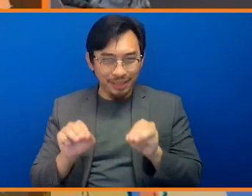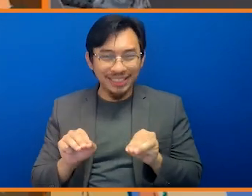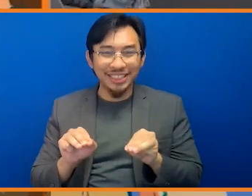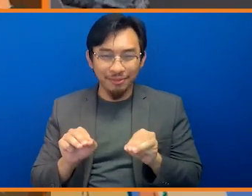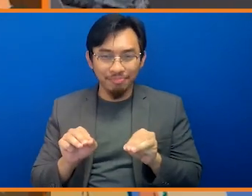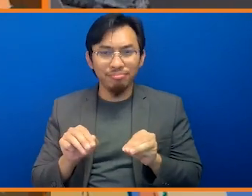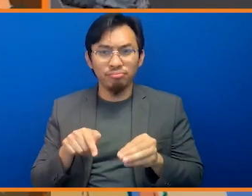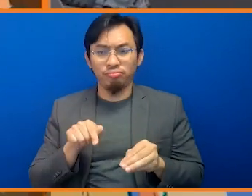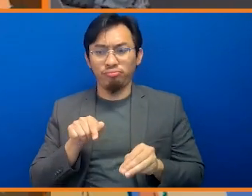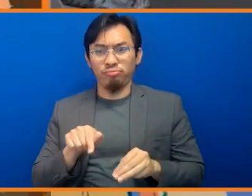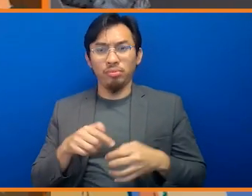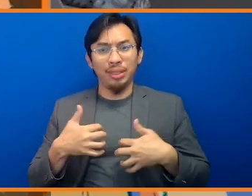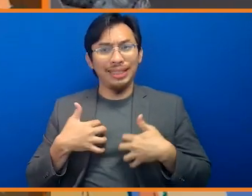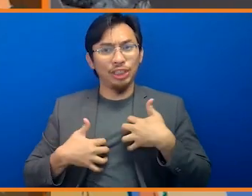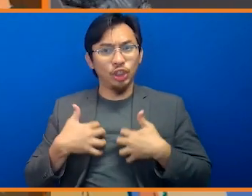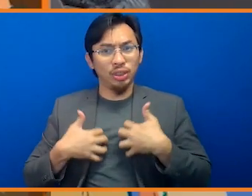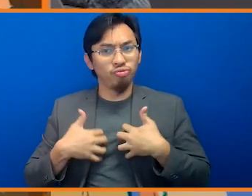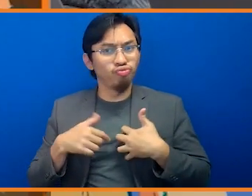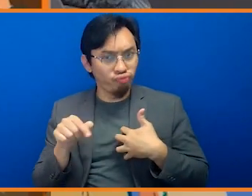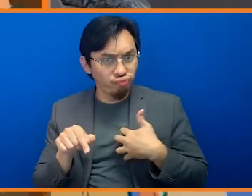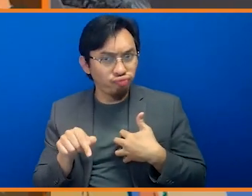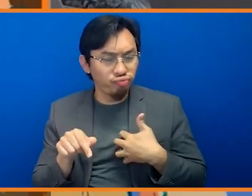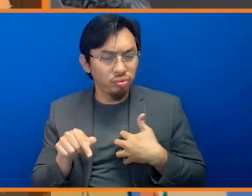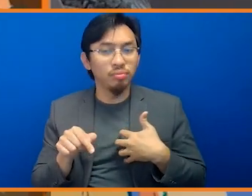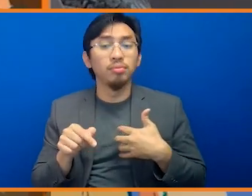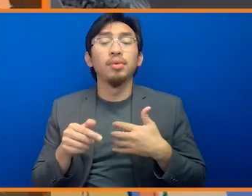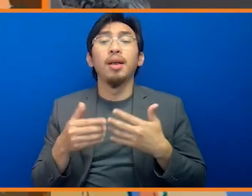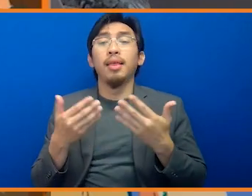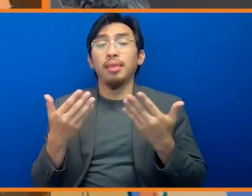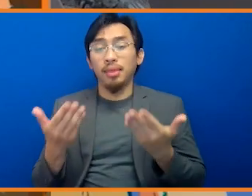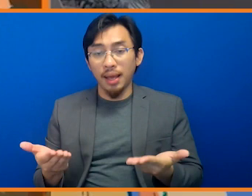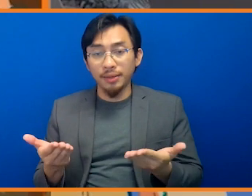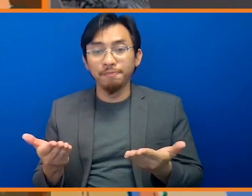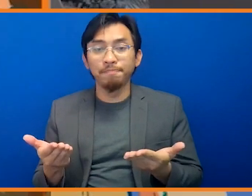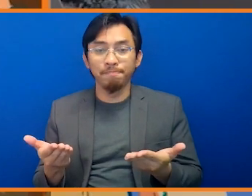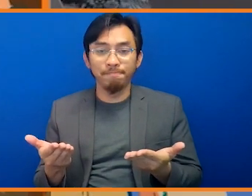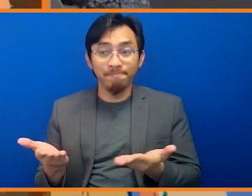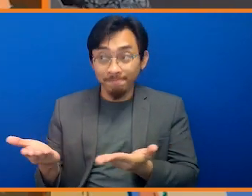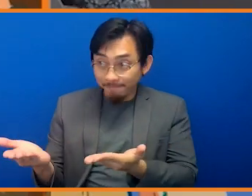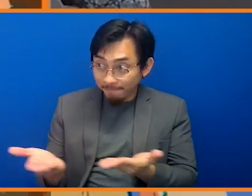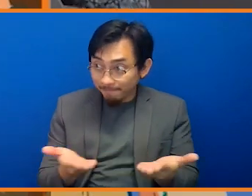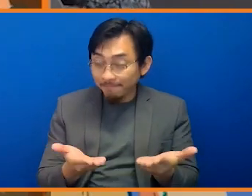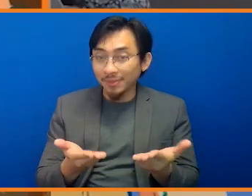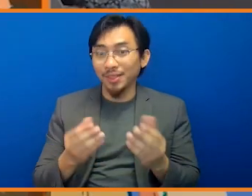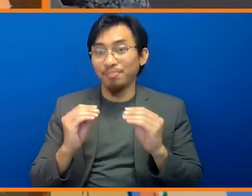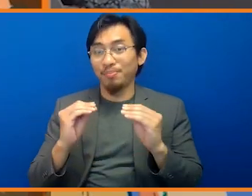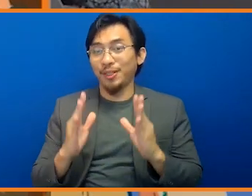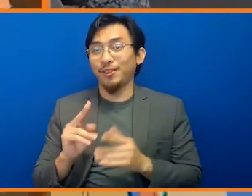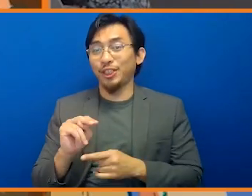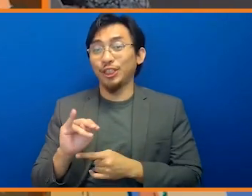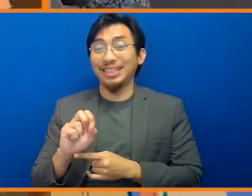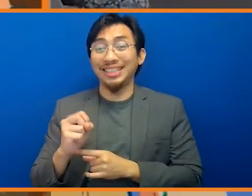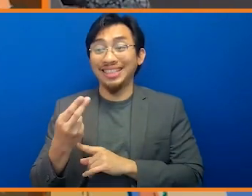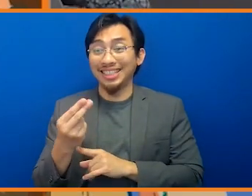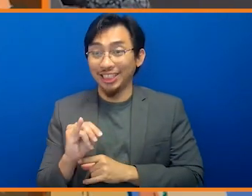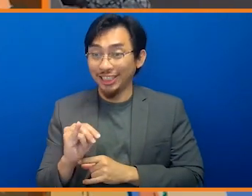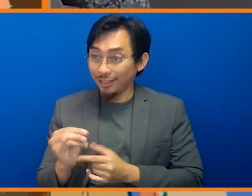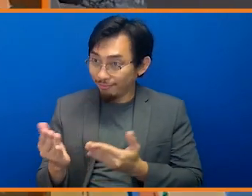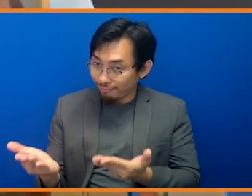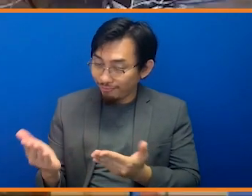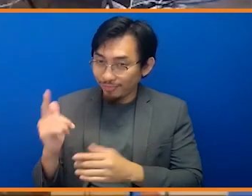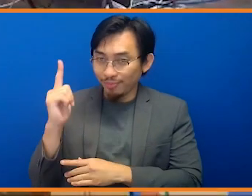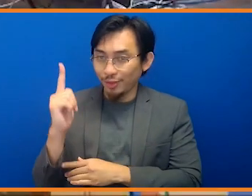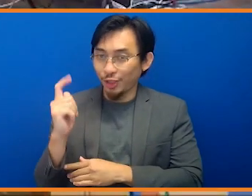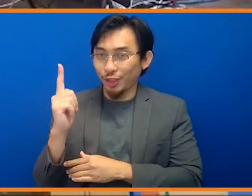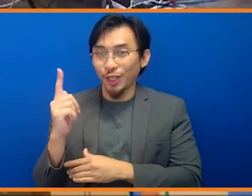museum. I think it's very interesting. And then, yeah, please, Professor Nishi, the floor